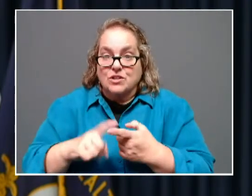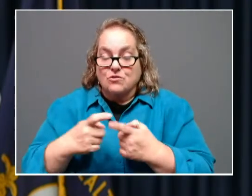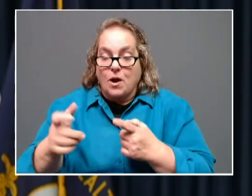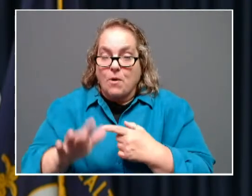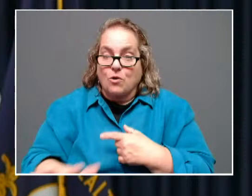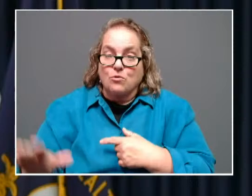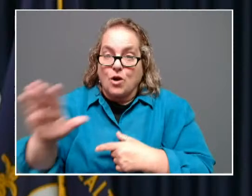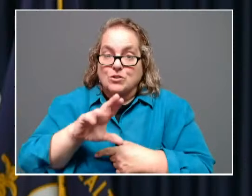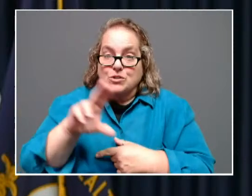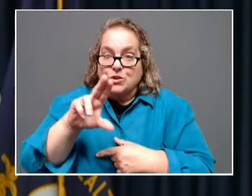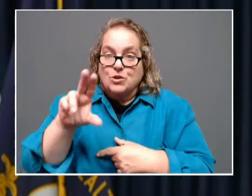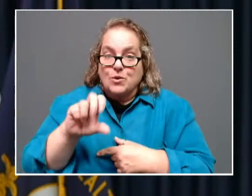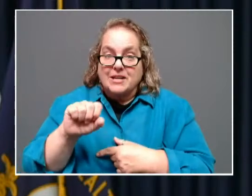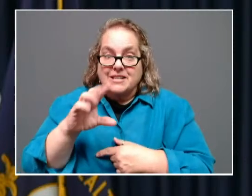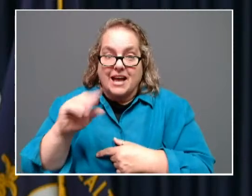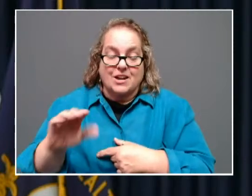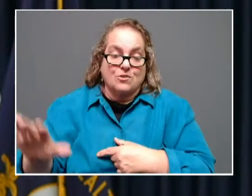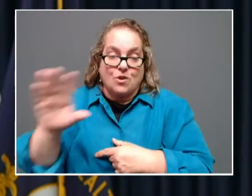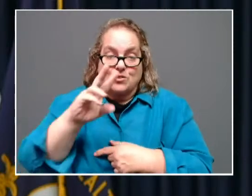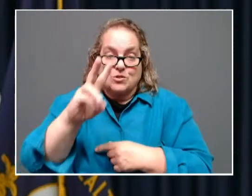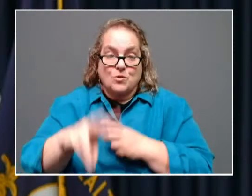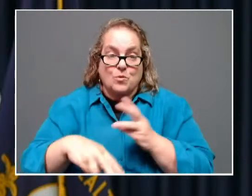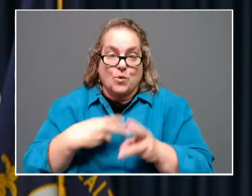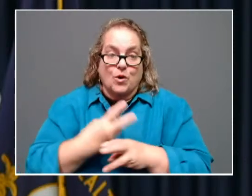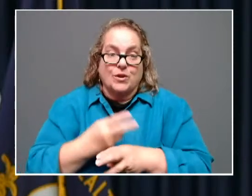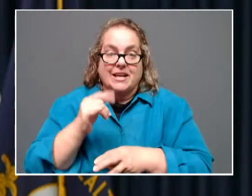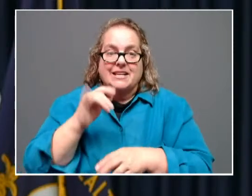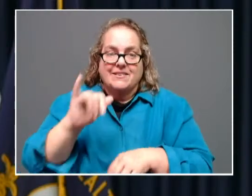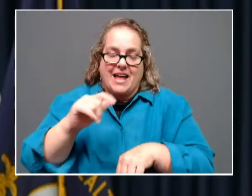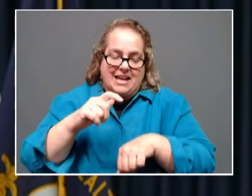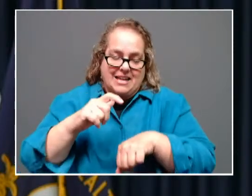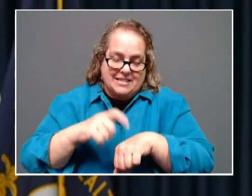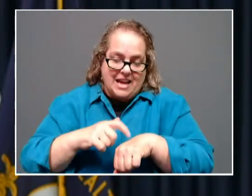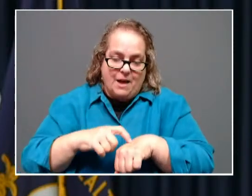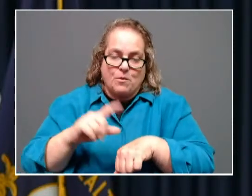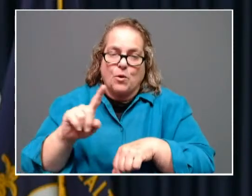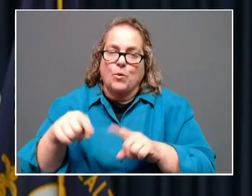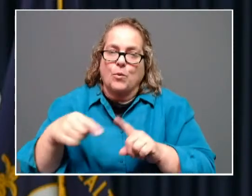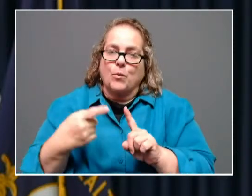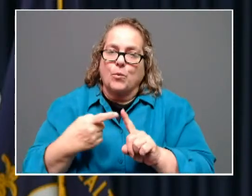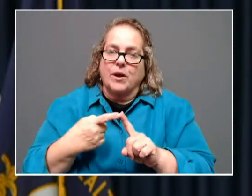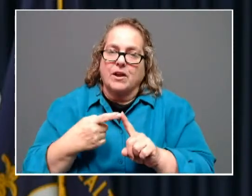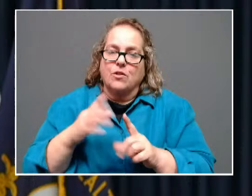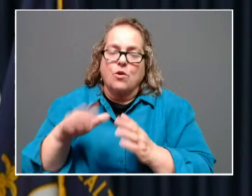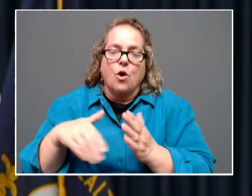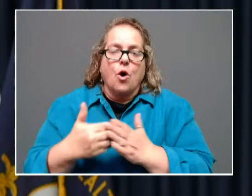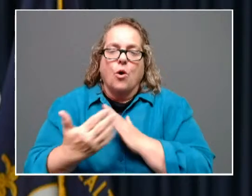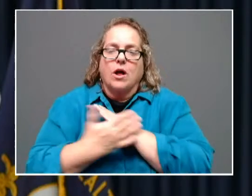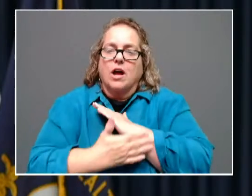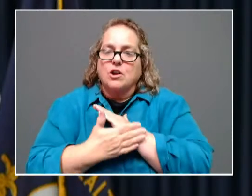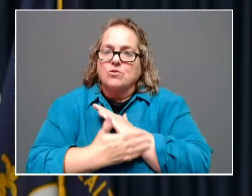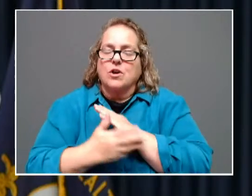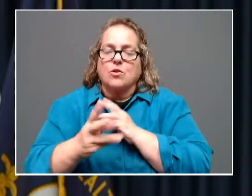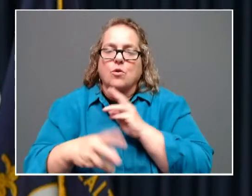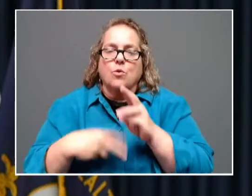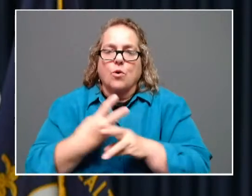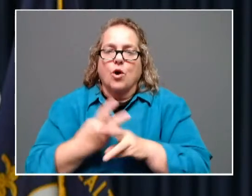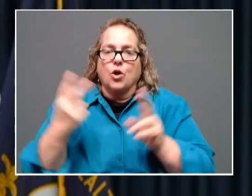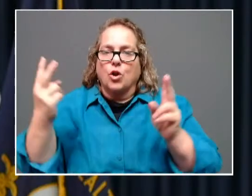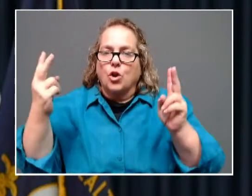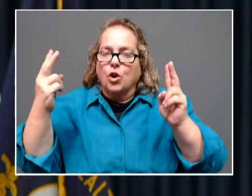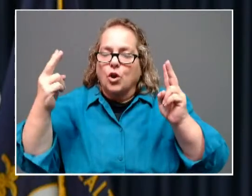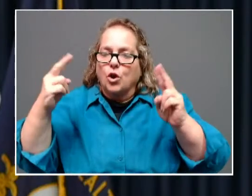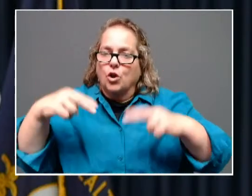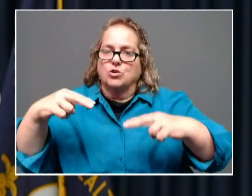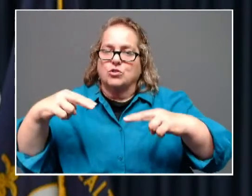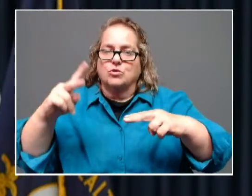States and across the world. It's that time when the whole country and the whole world looks to Kentucky, and what a special time